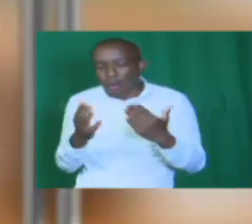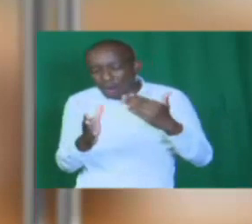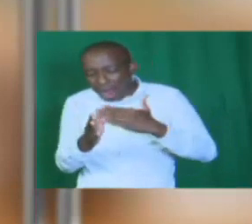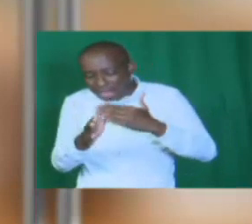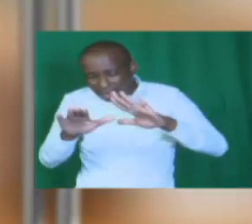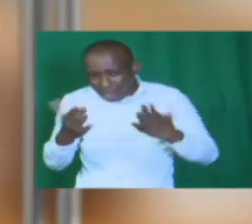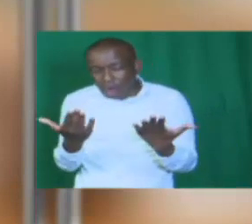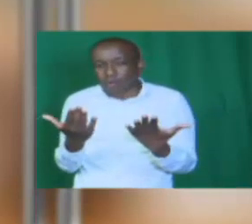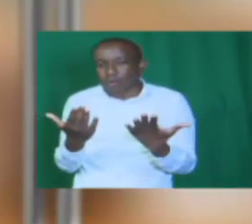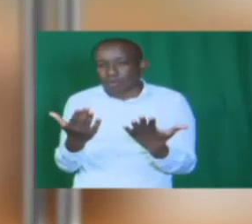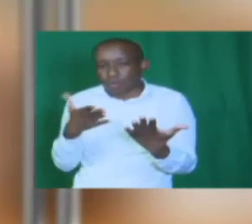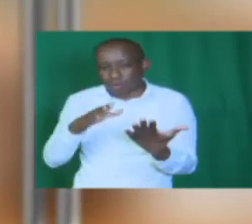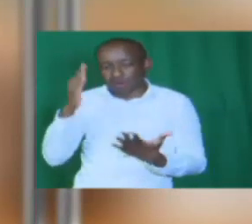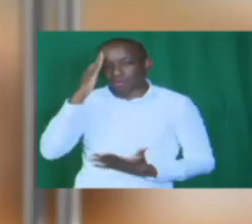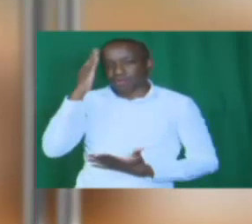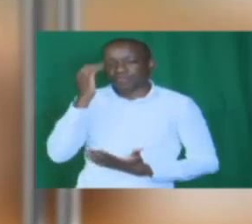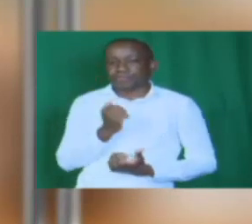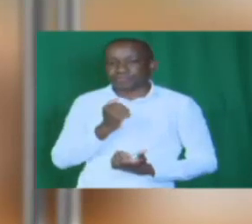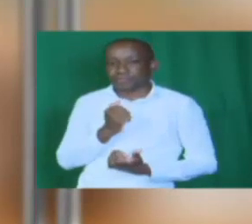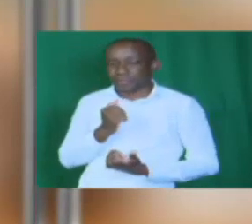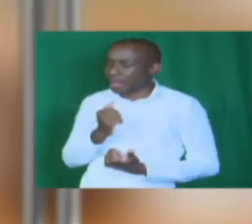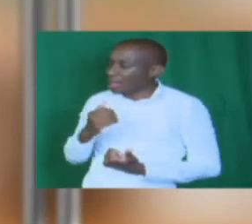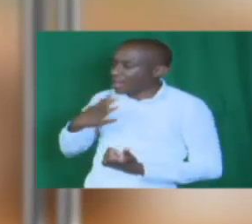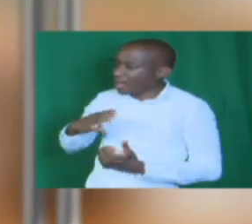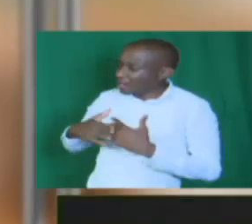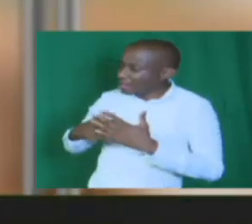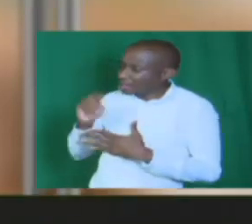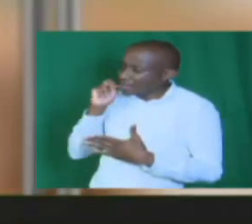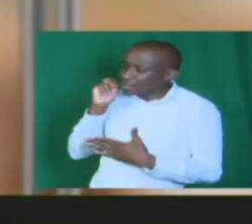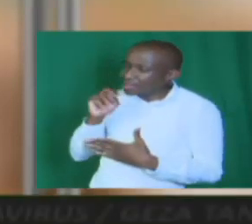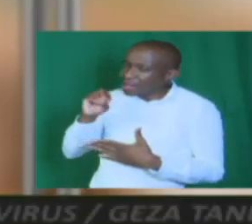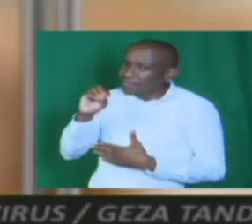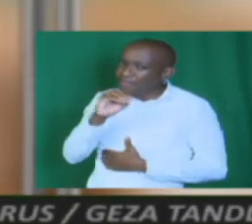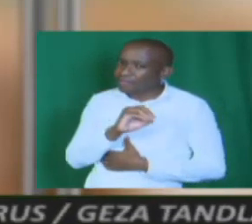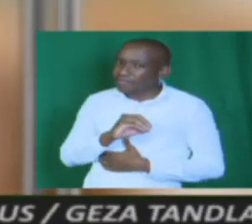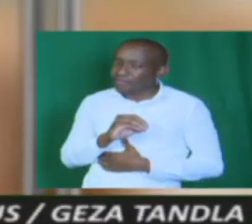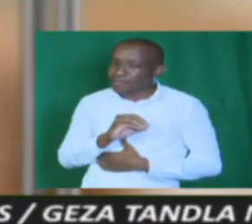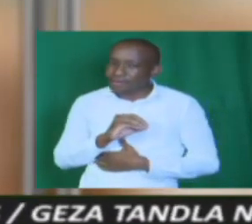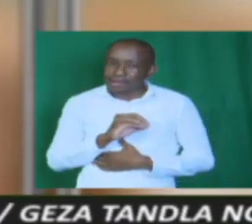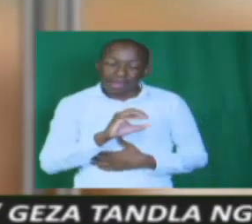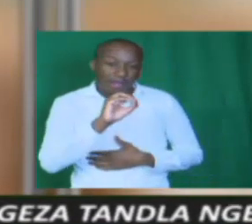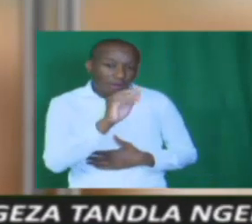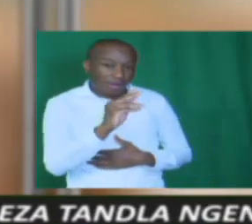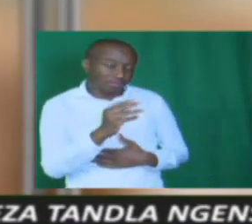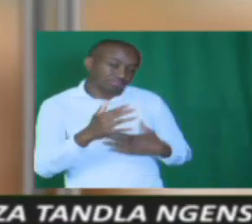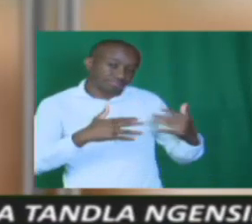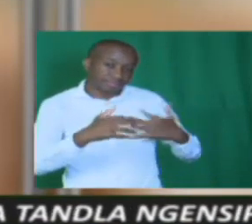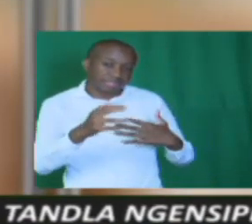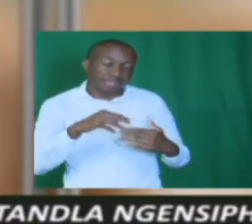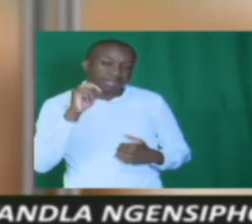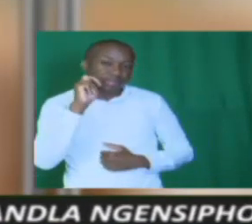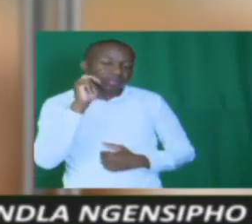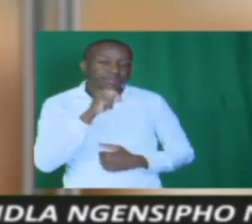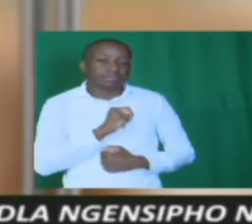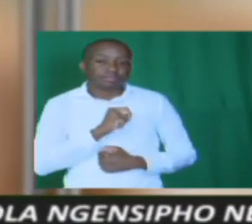to questions? Okay, all right. Anything that the Form 5s are going to need during this lesson? Okay, basically with this, I